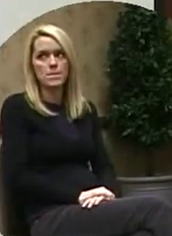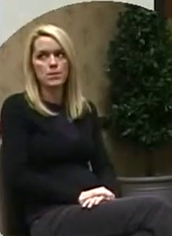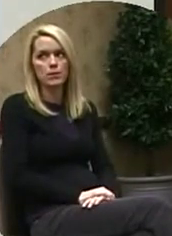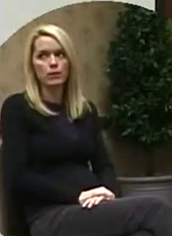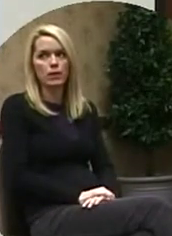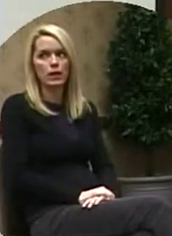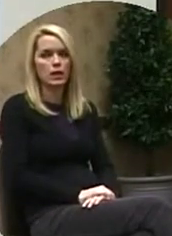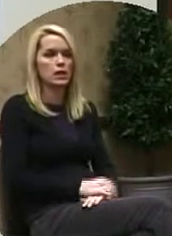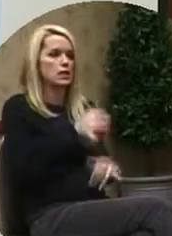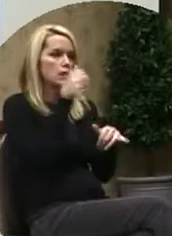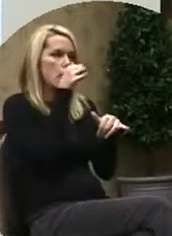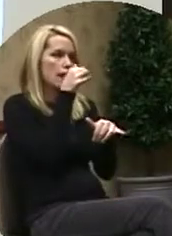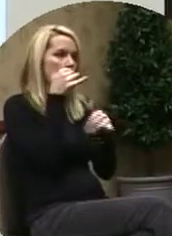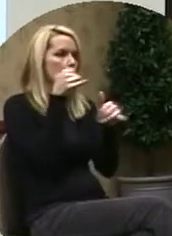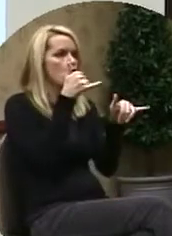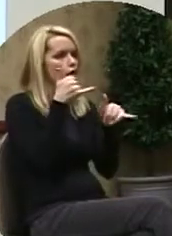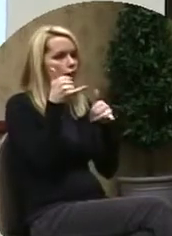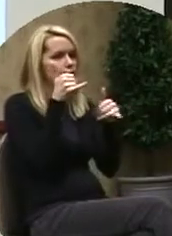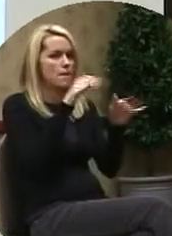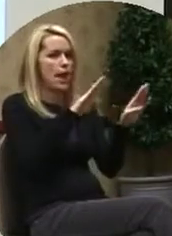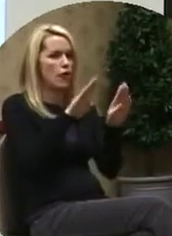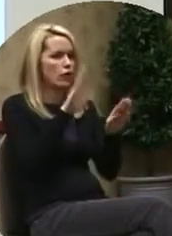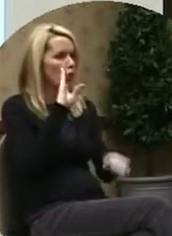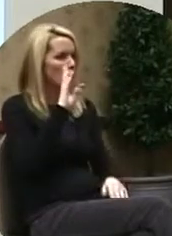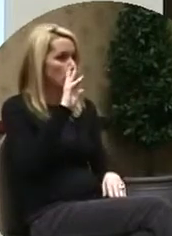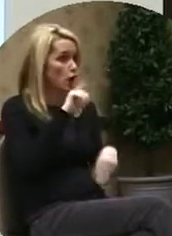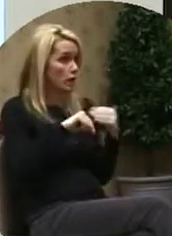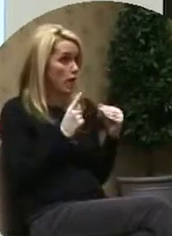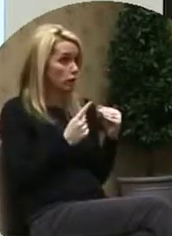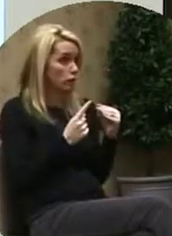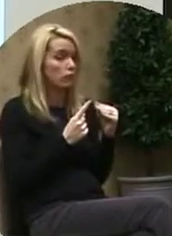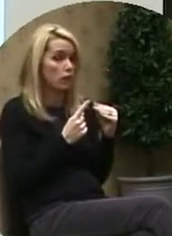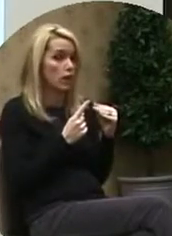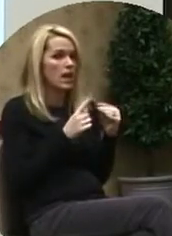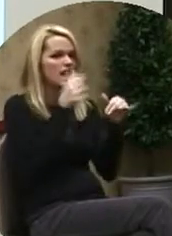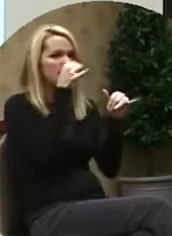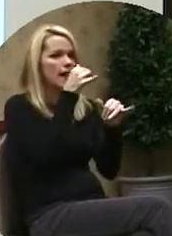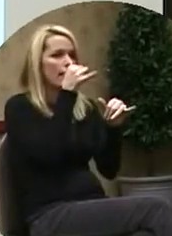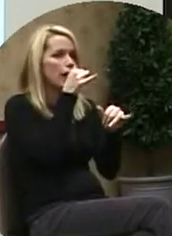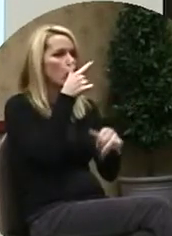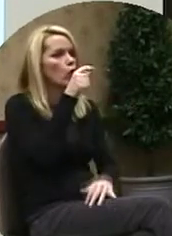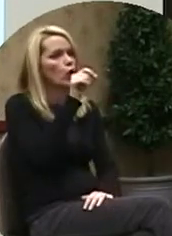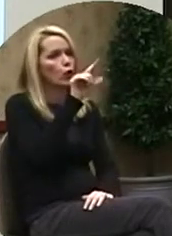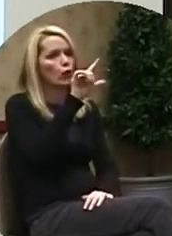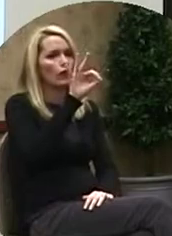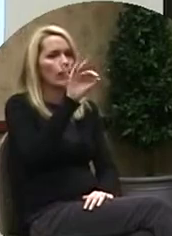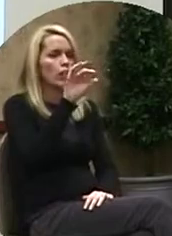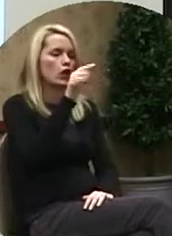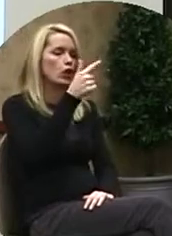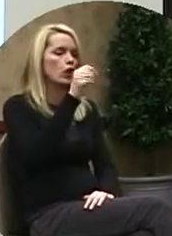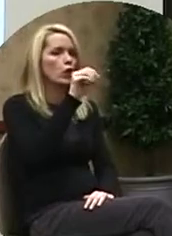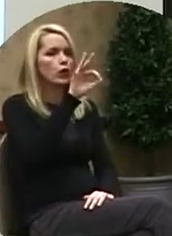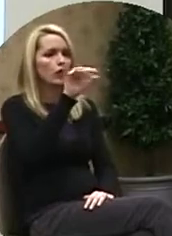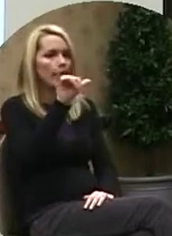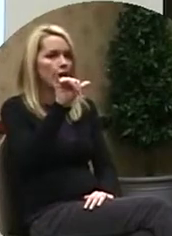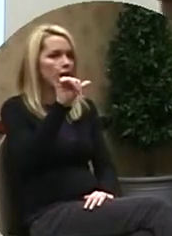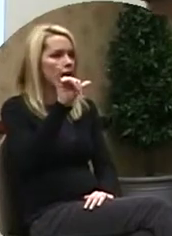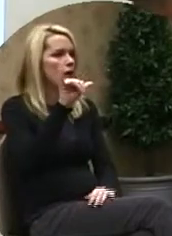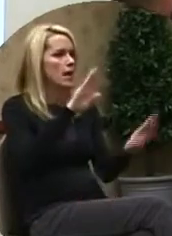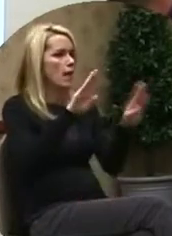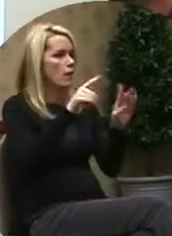silly, goofy behavior. Do you know what I'm talking about? Give me a silly, goofy behavior that you might experience with one of